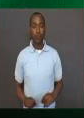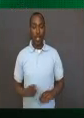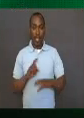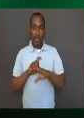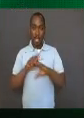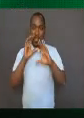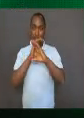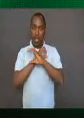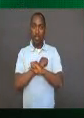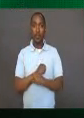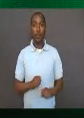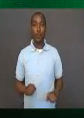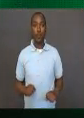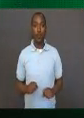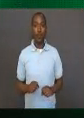Time's up.